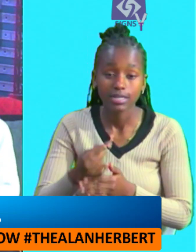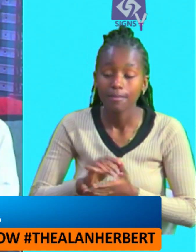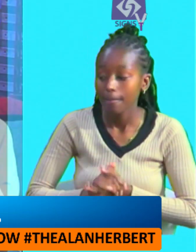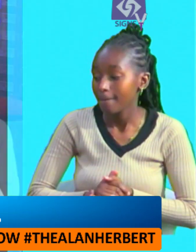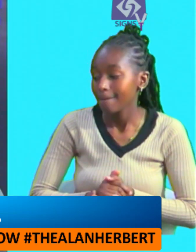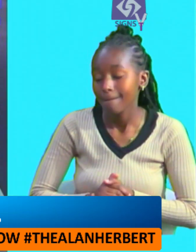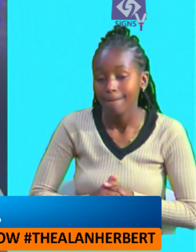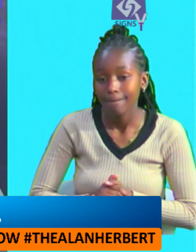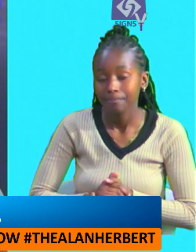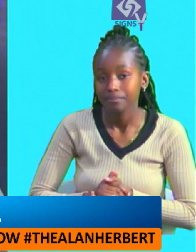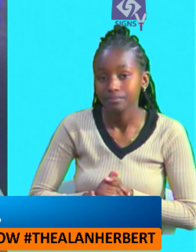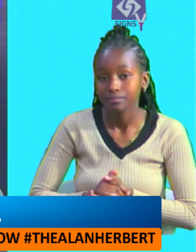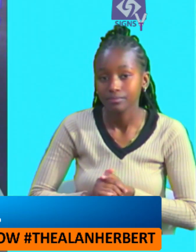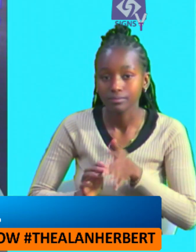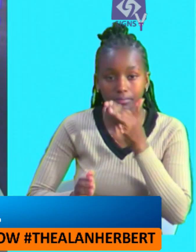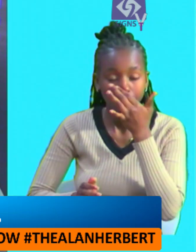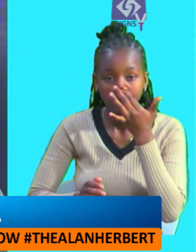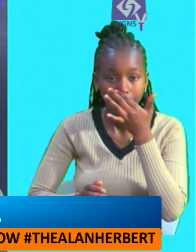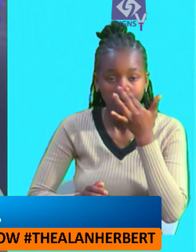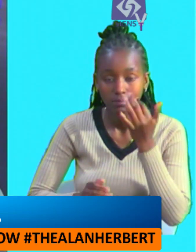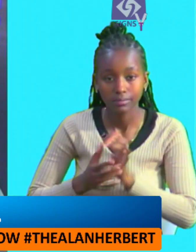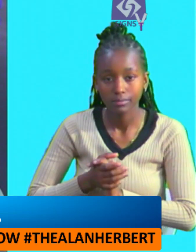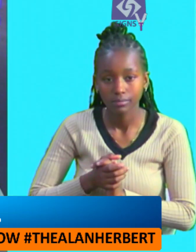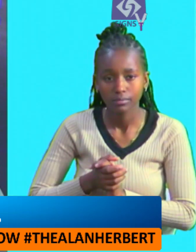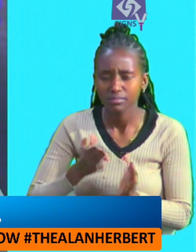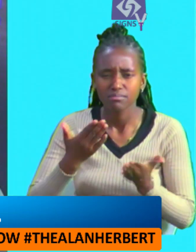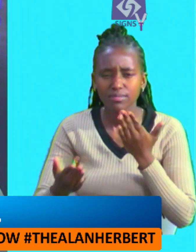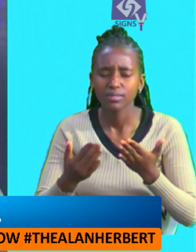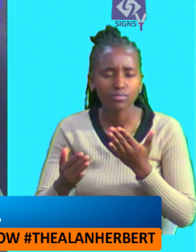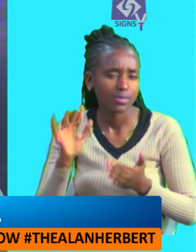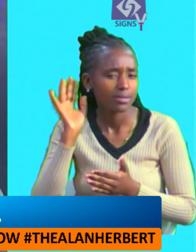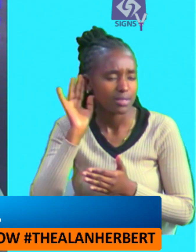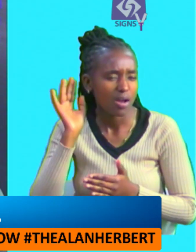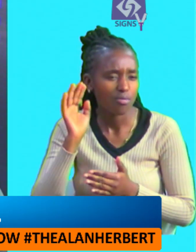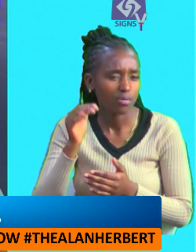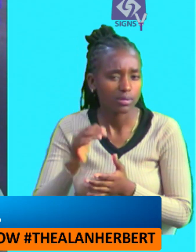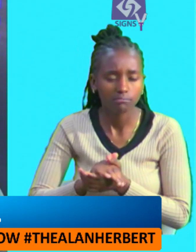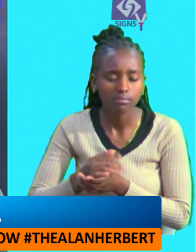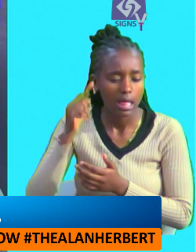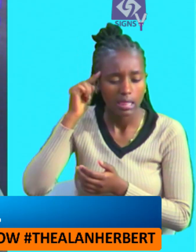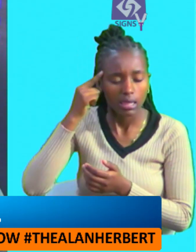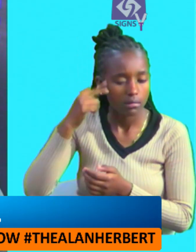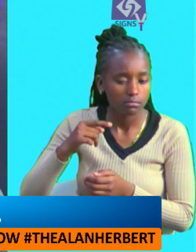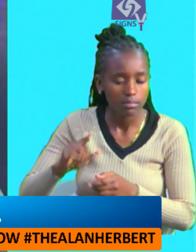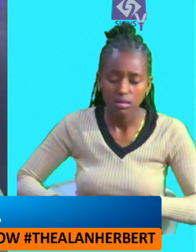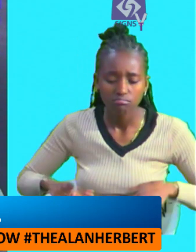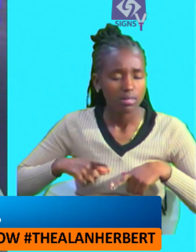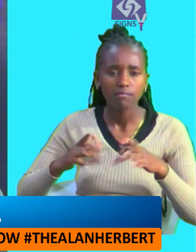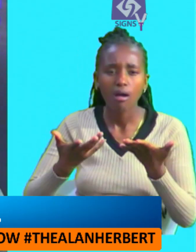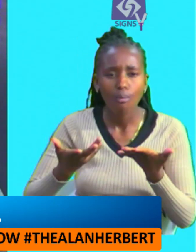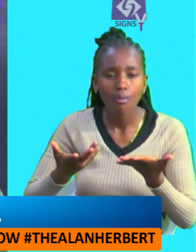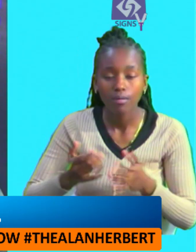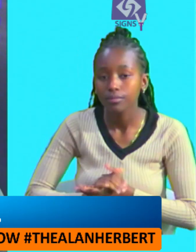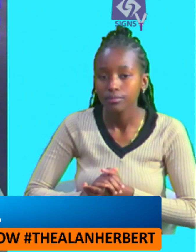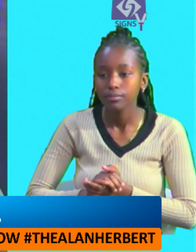this. Huyu ni mimi. Yeah. And that's the beauty of life. And na hapo ndipo naelekea. Yeah. There's someone who told me, I